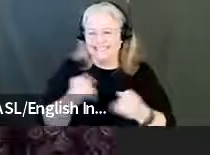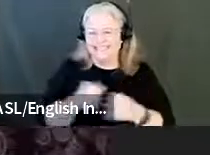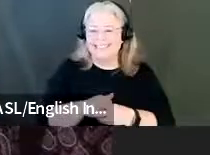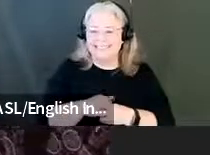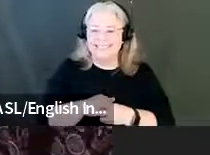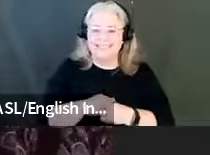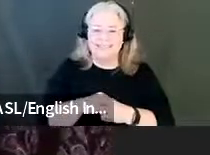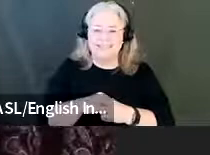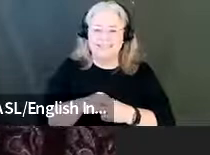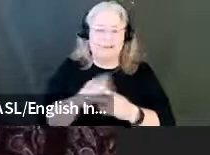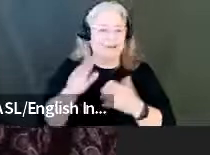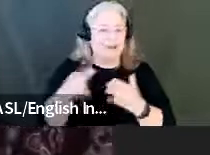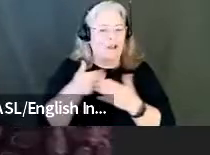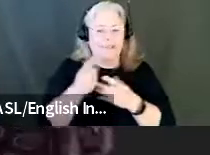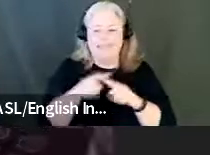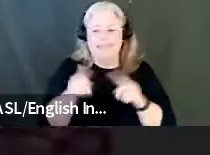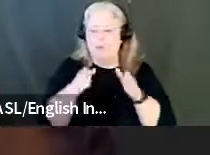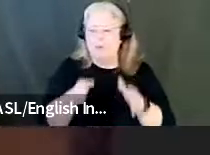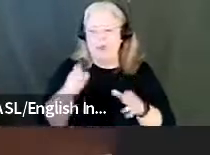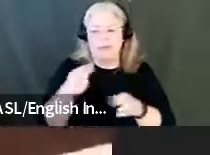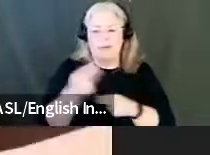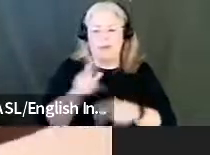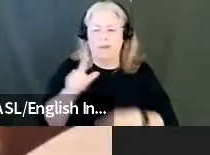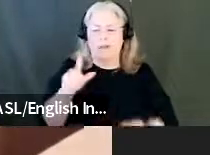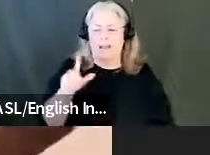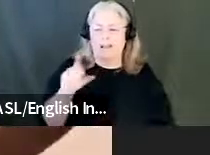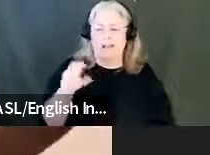all sorts of things you can do with Locklip rug gripper tape.